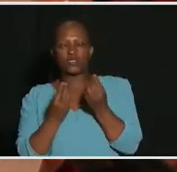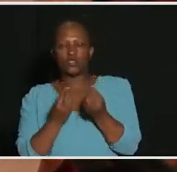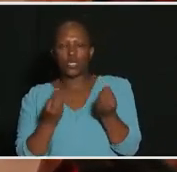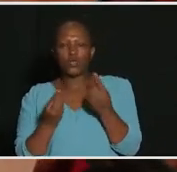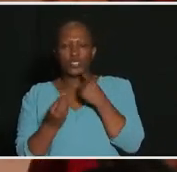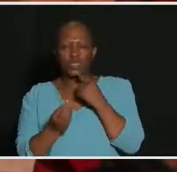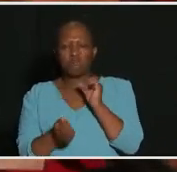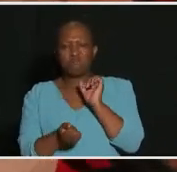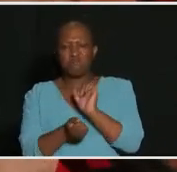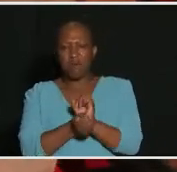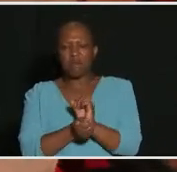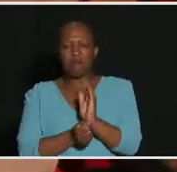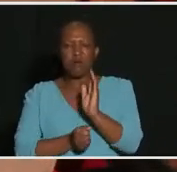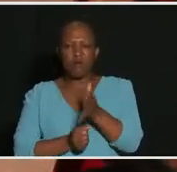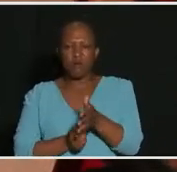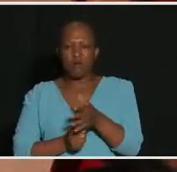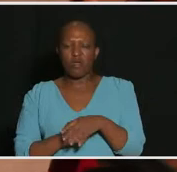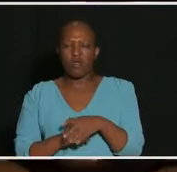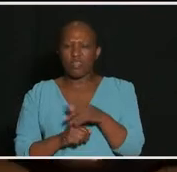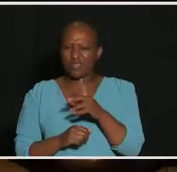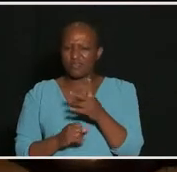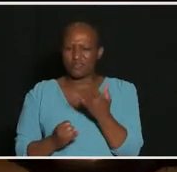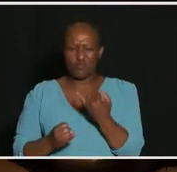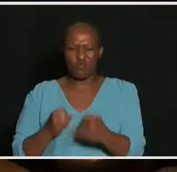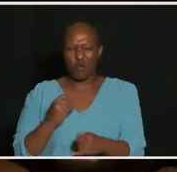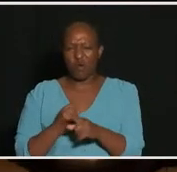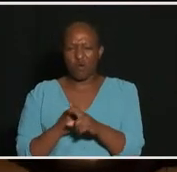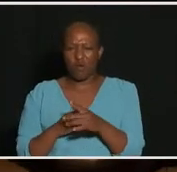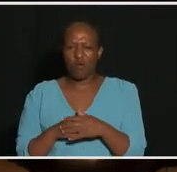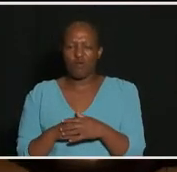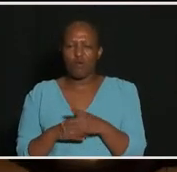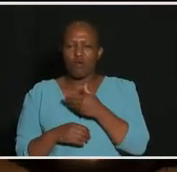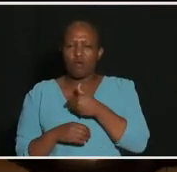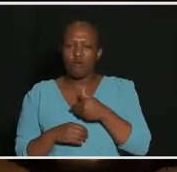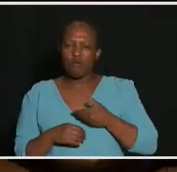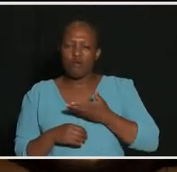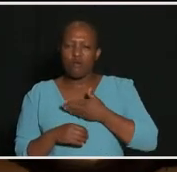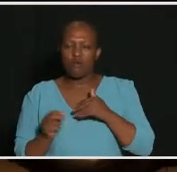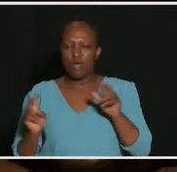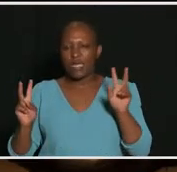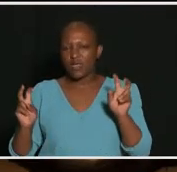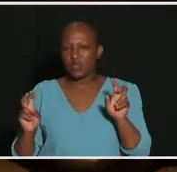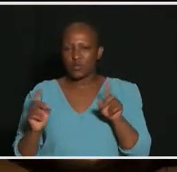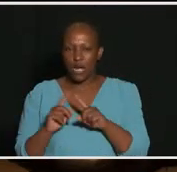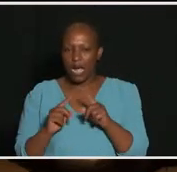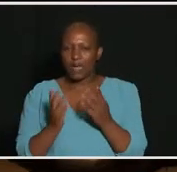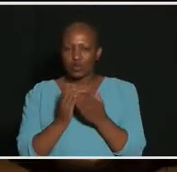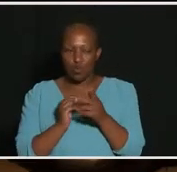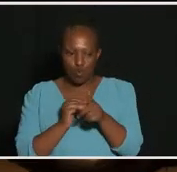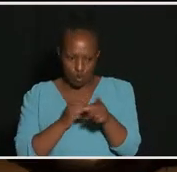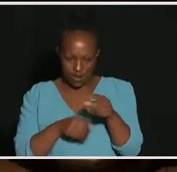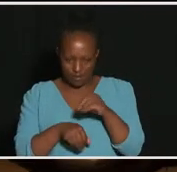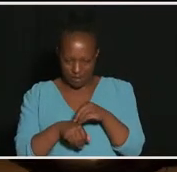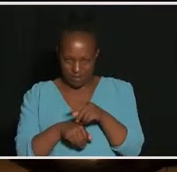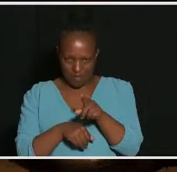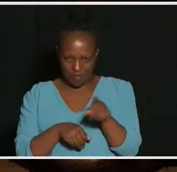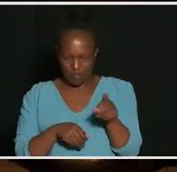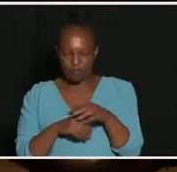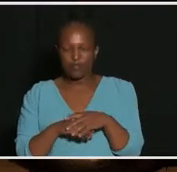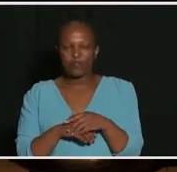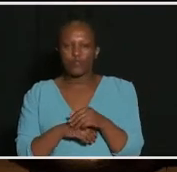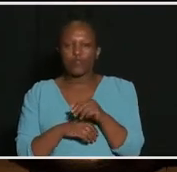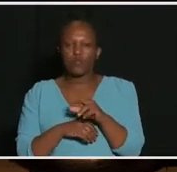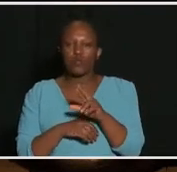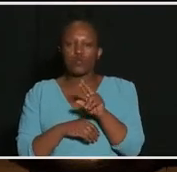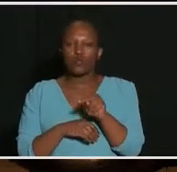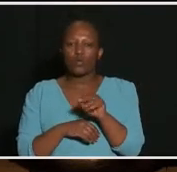time this is a flawed approach parents are not the issue School in its current form is UNESCO